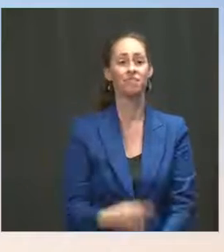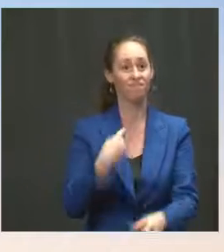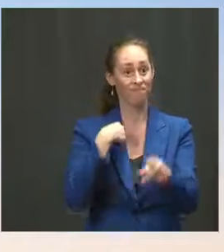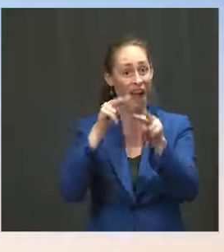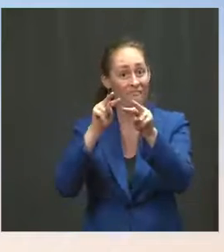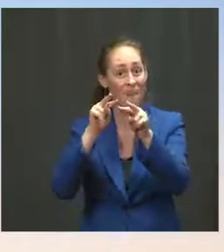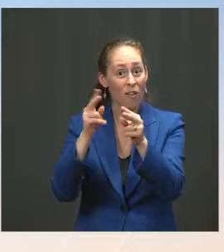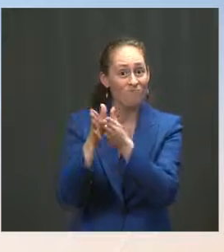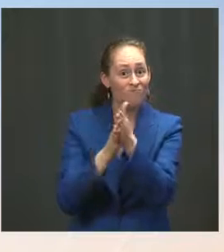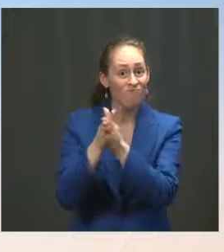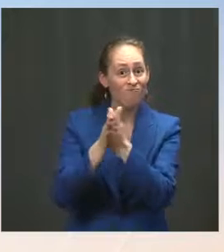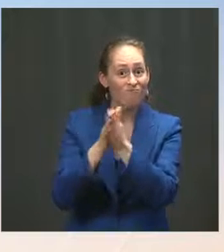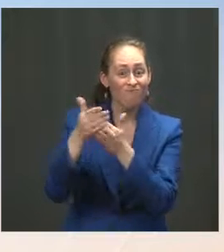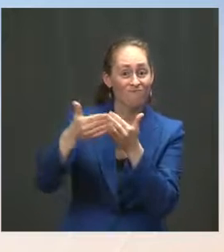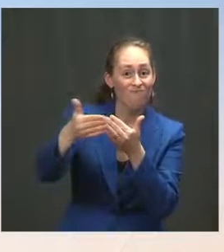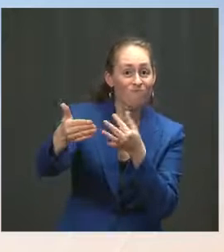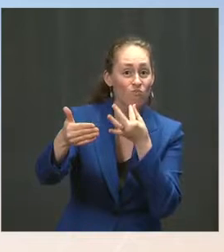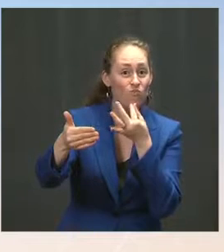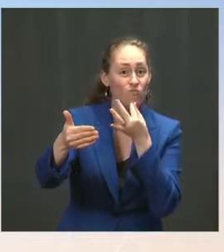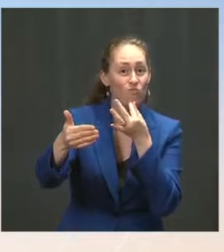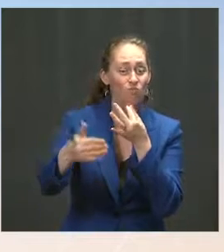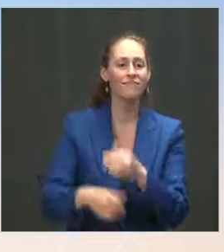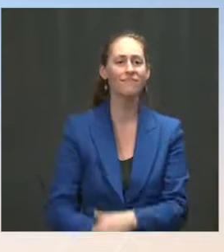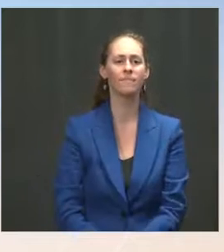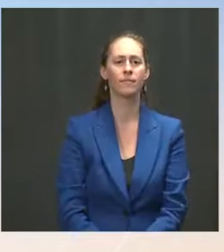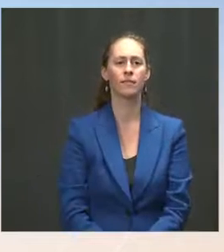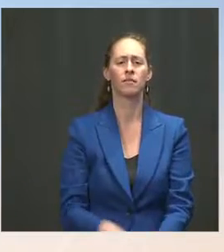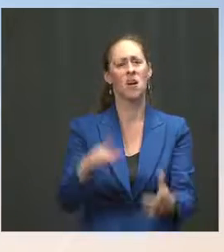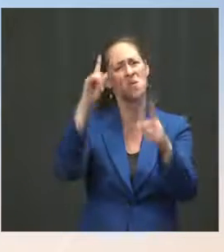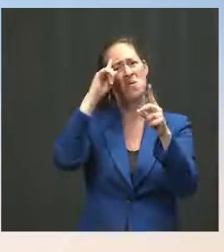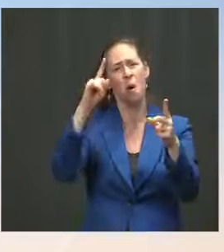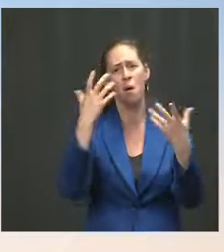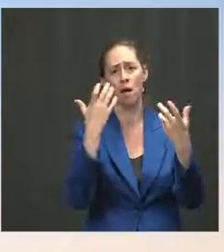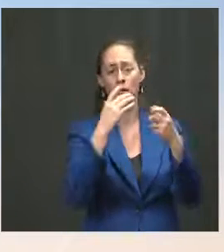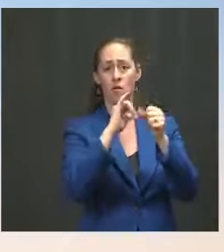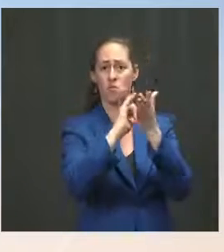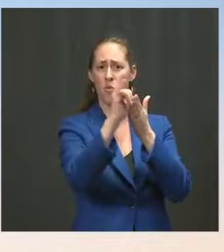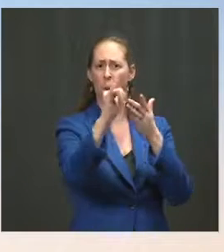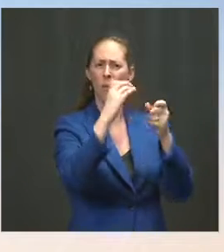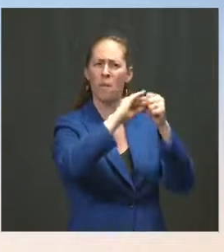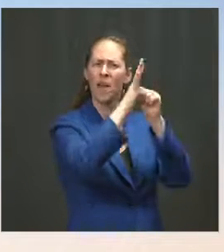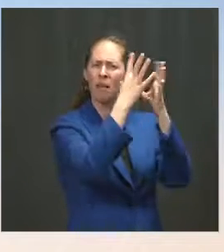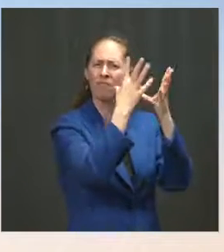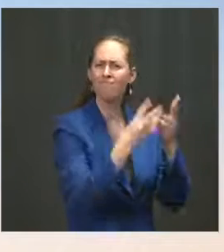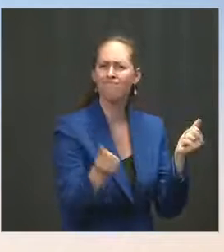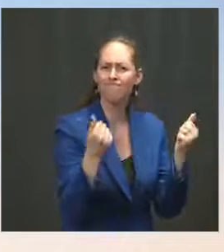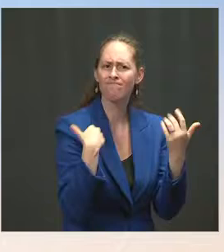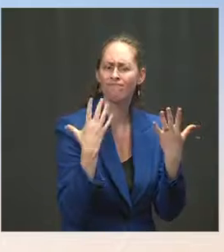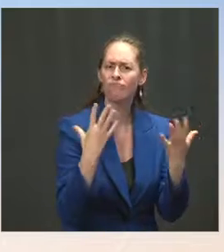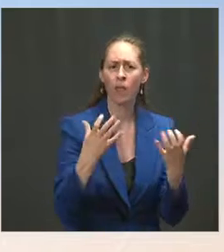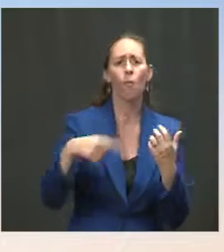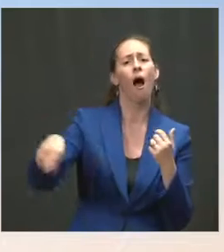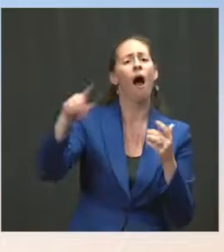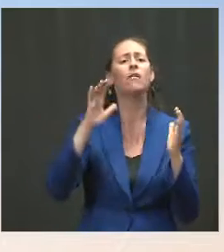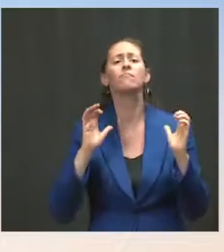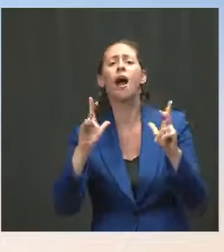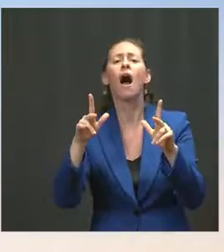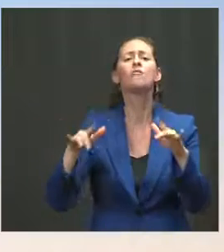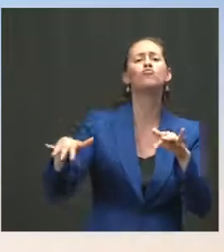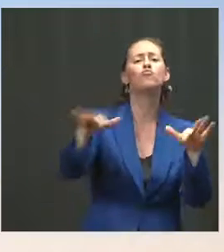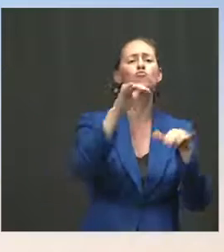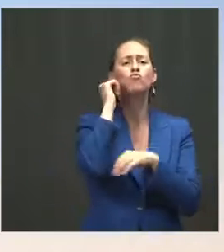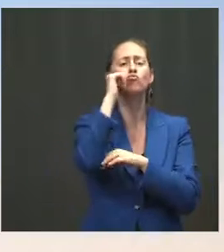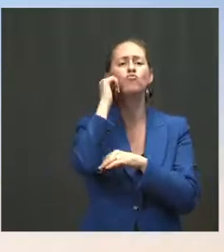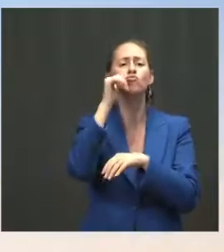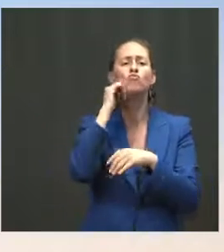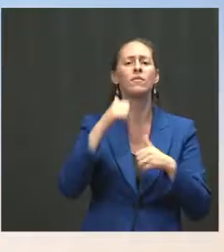to continue to get the pandemic under control, to put the people of New York back to work, and to move forward as a federal and